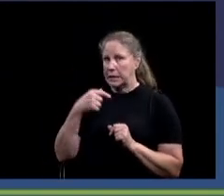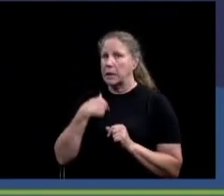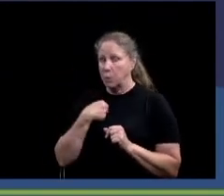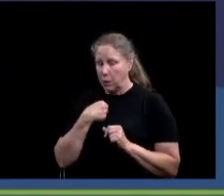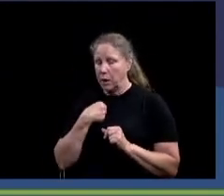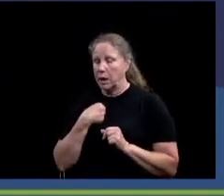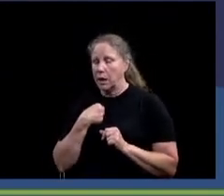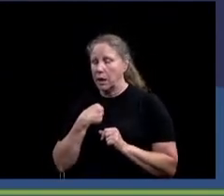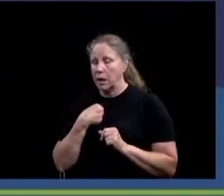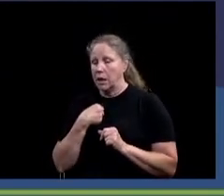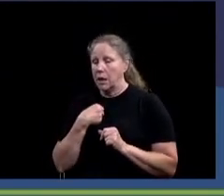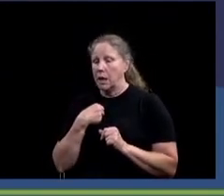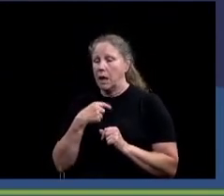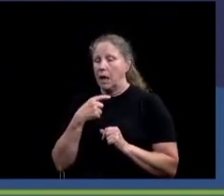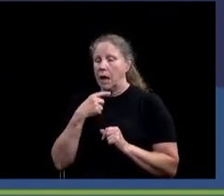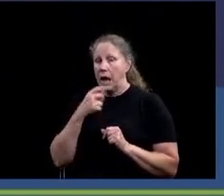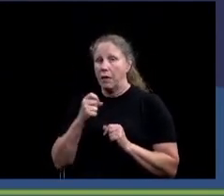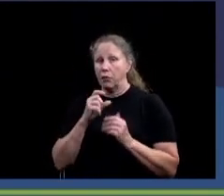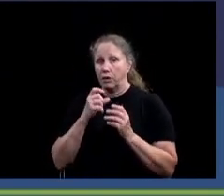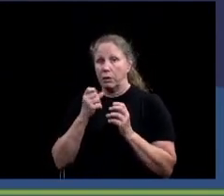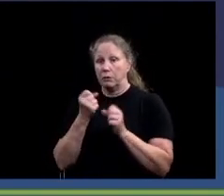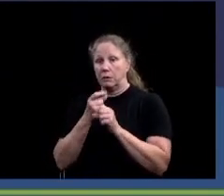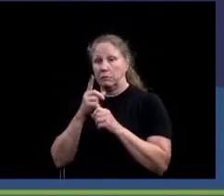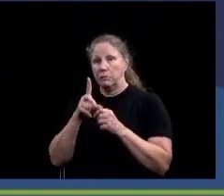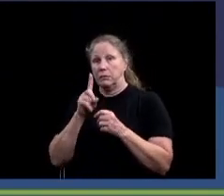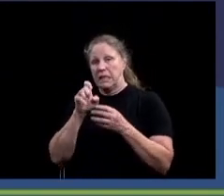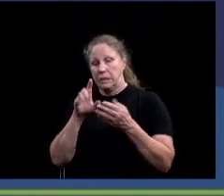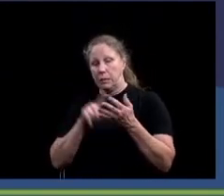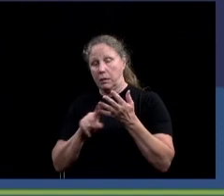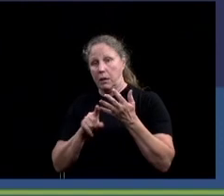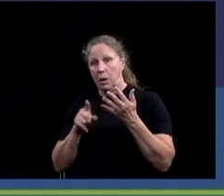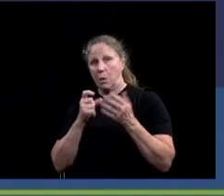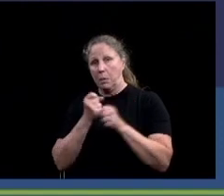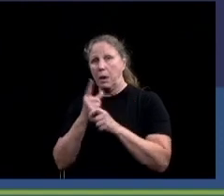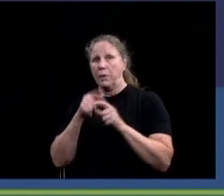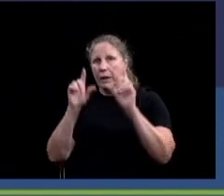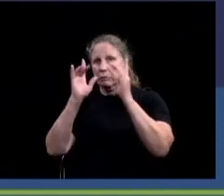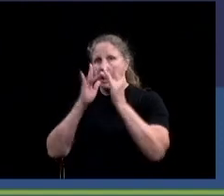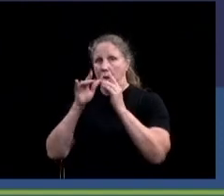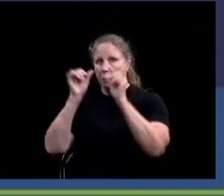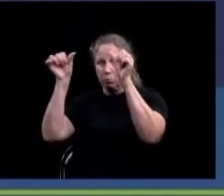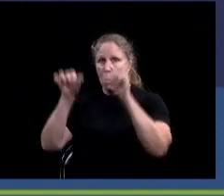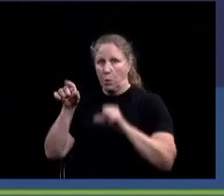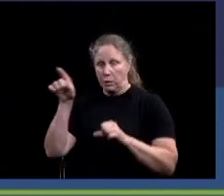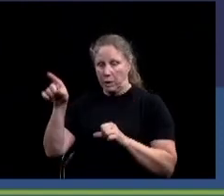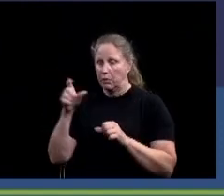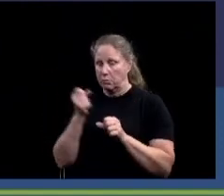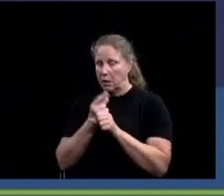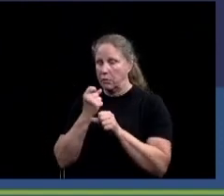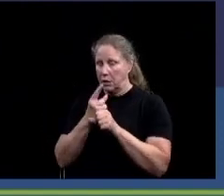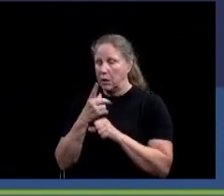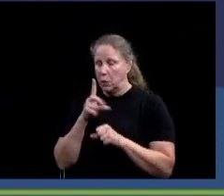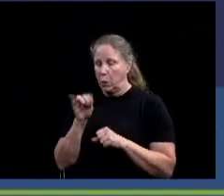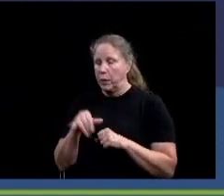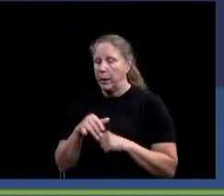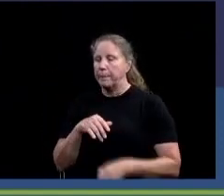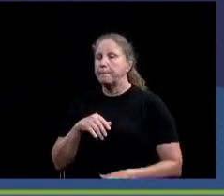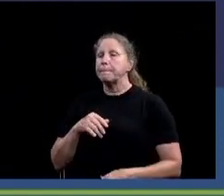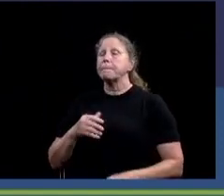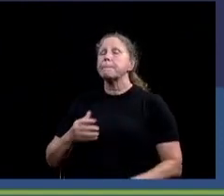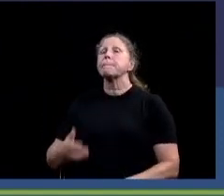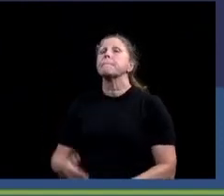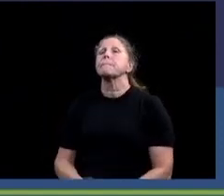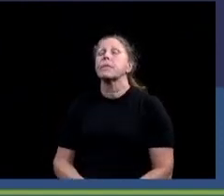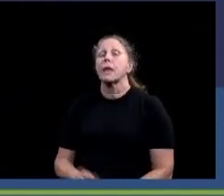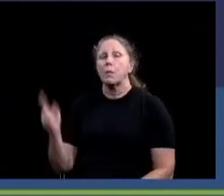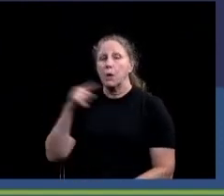put on the internet. So I'll I'll just go to the most current year just to talk about that